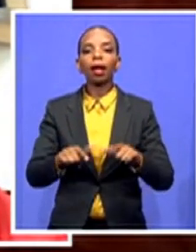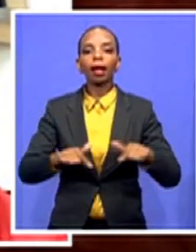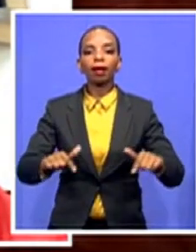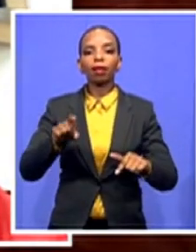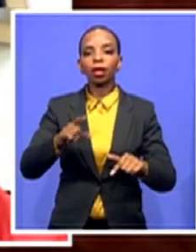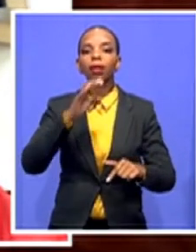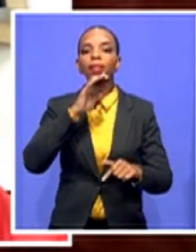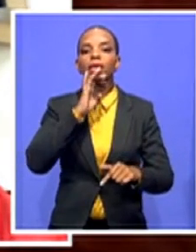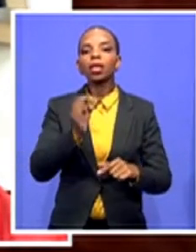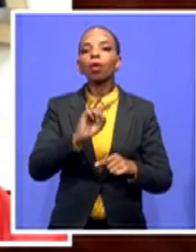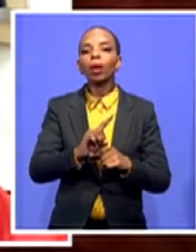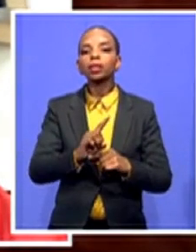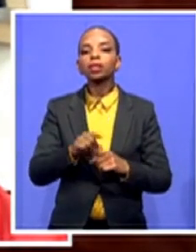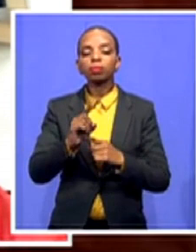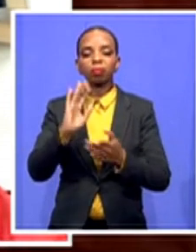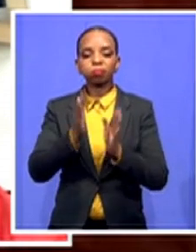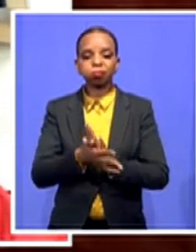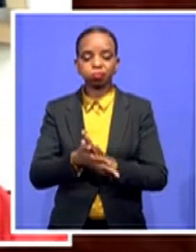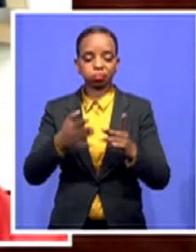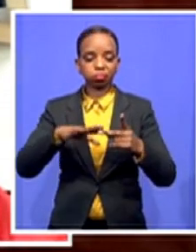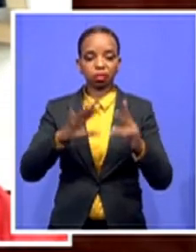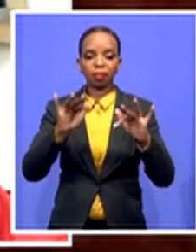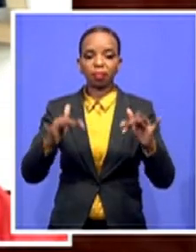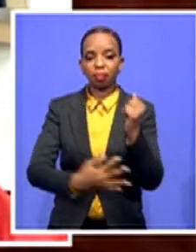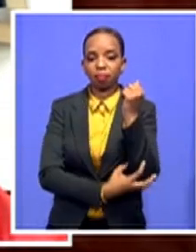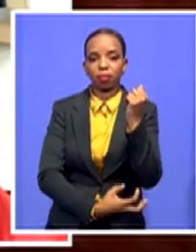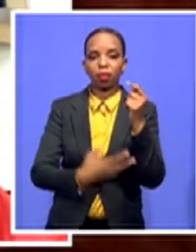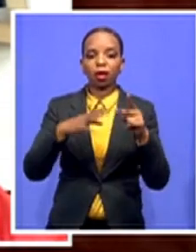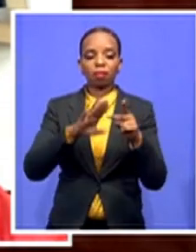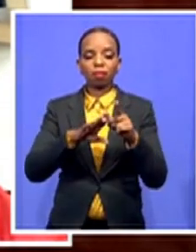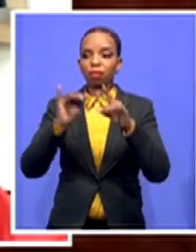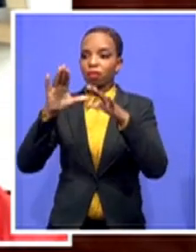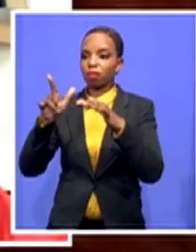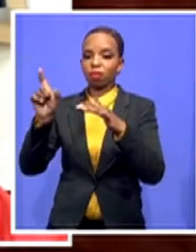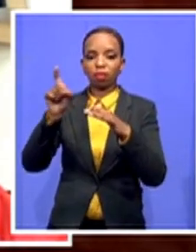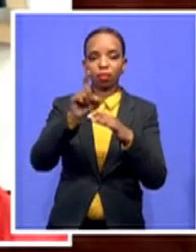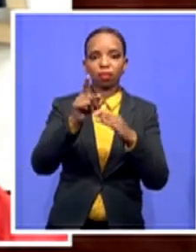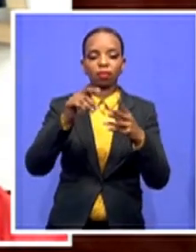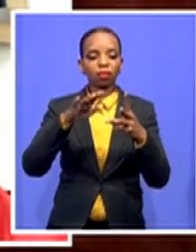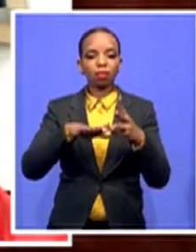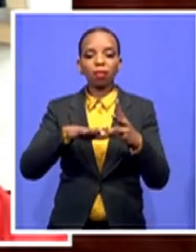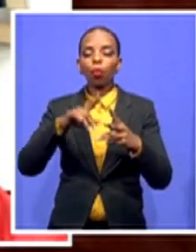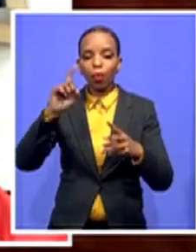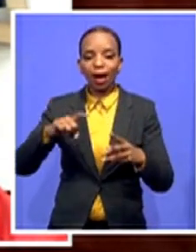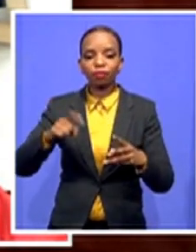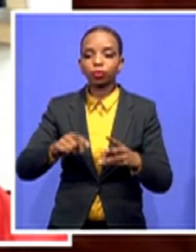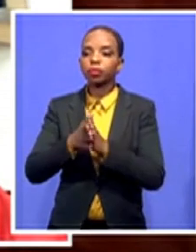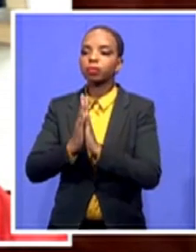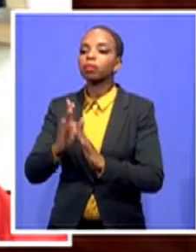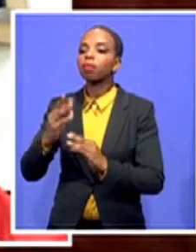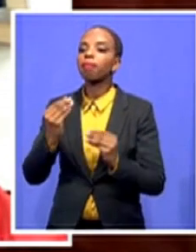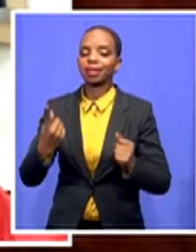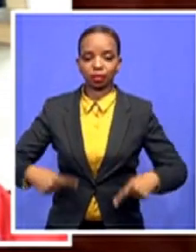director generals, are going to be asked to justify every cent of spending directed on